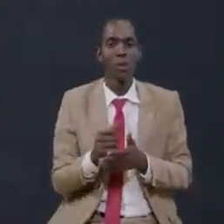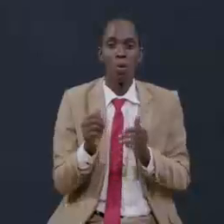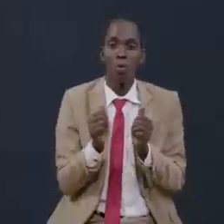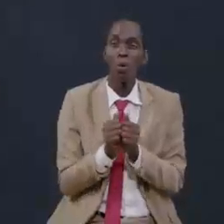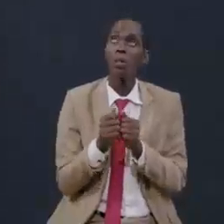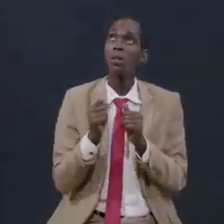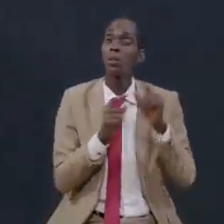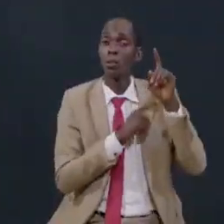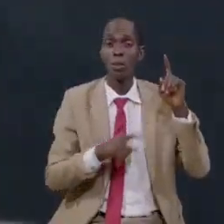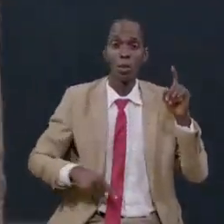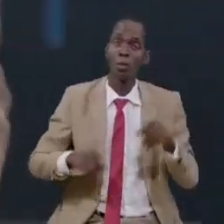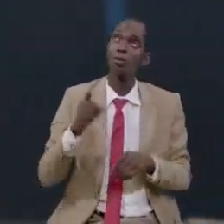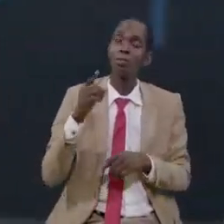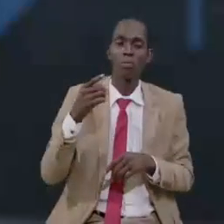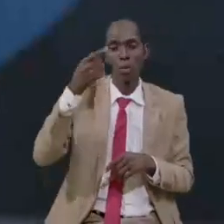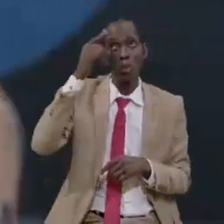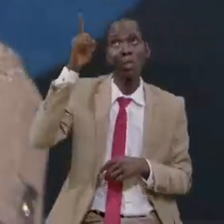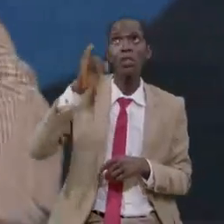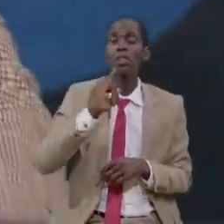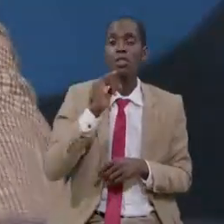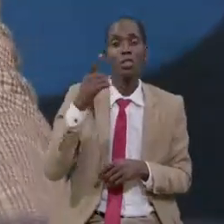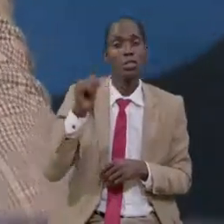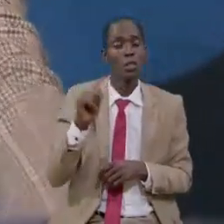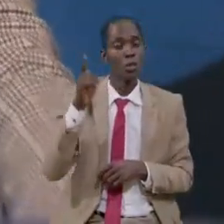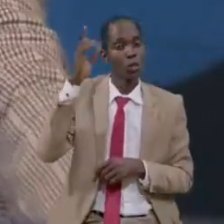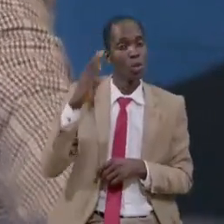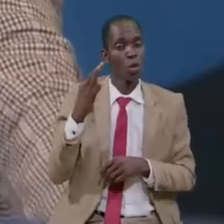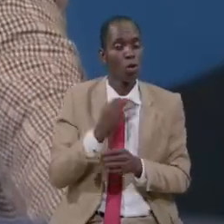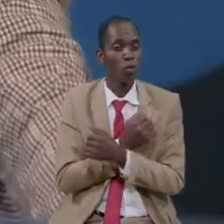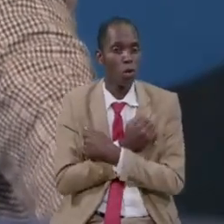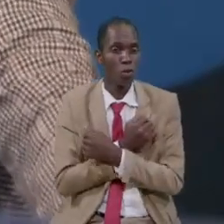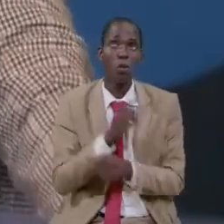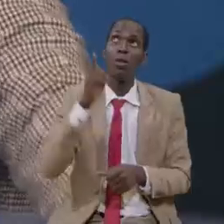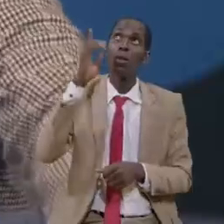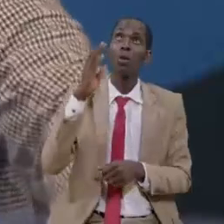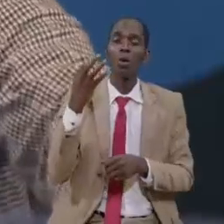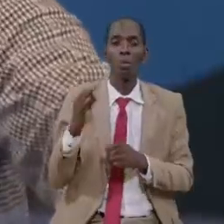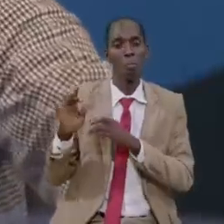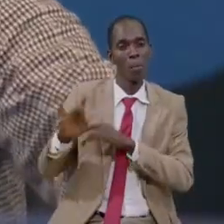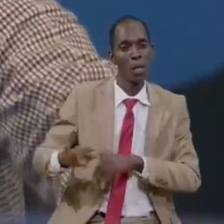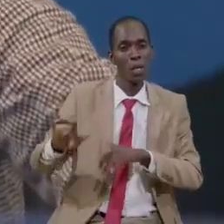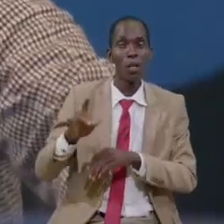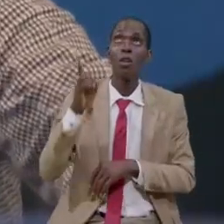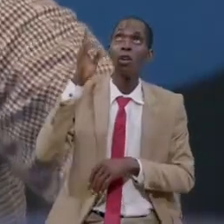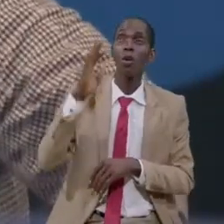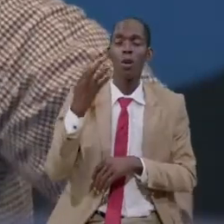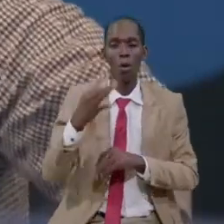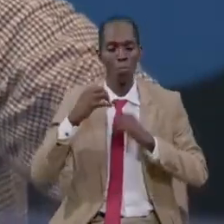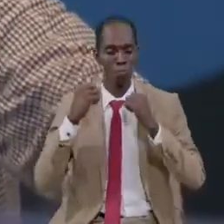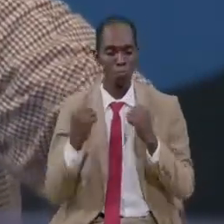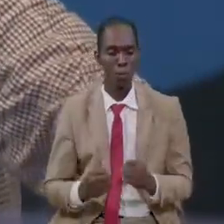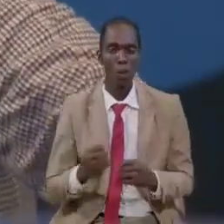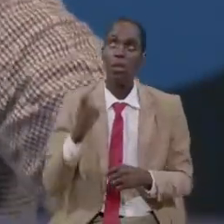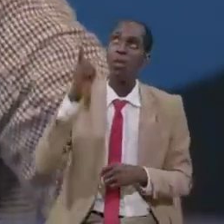of love, the God of mercy, the God of power, and the God of compassion, it